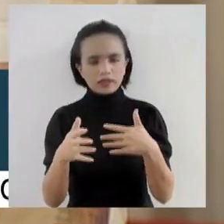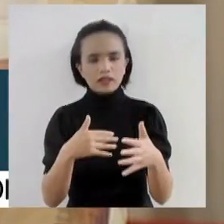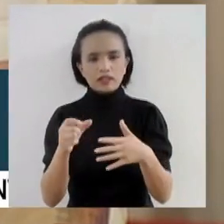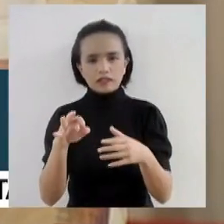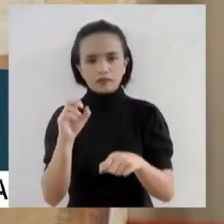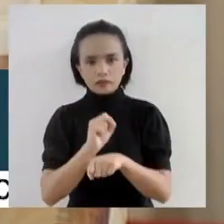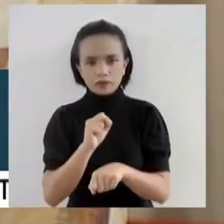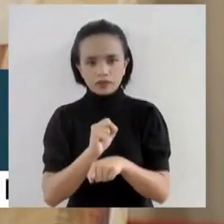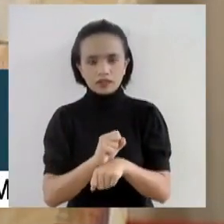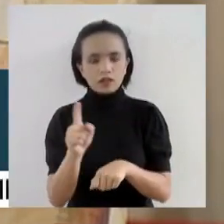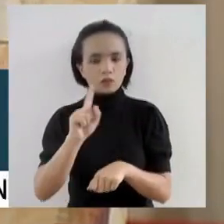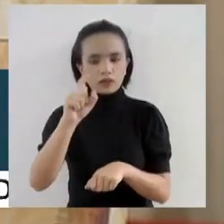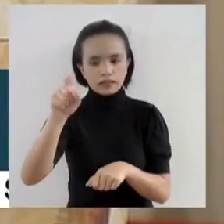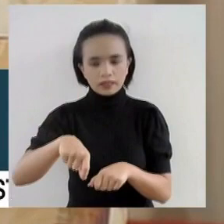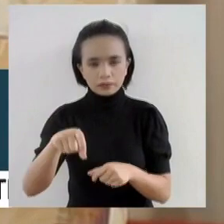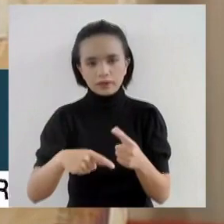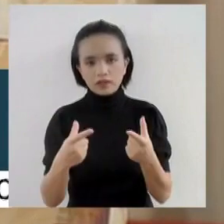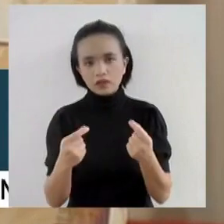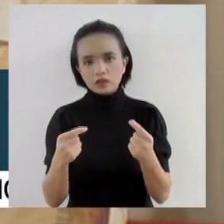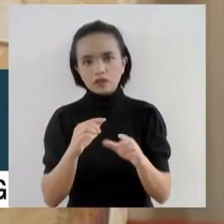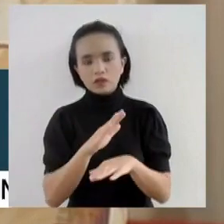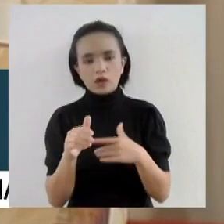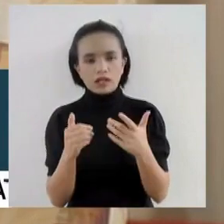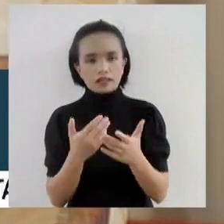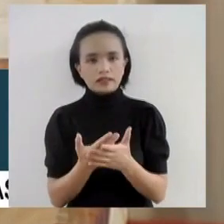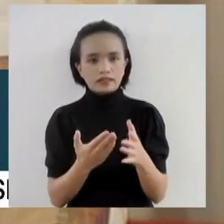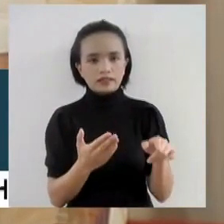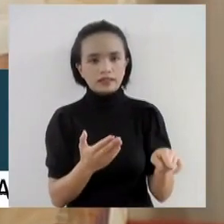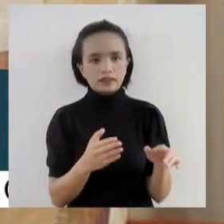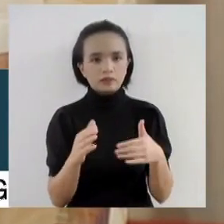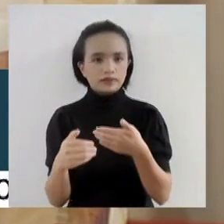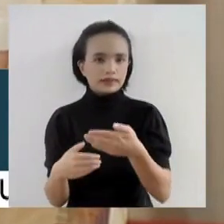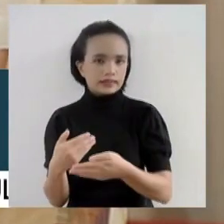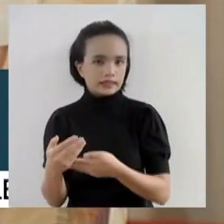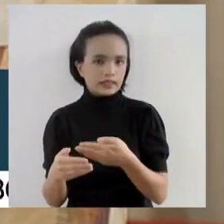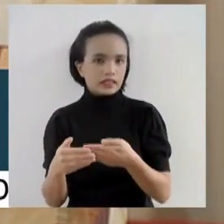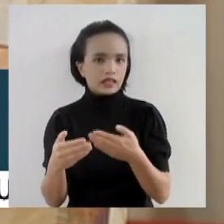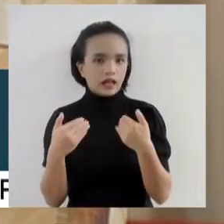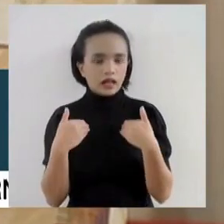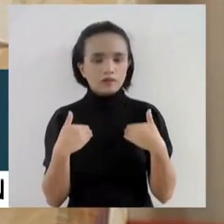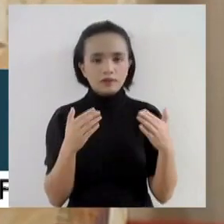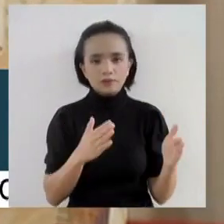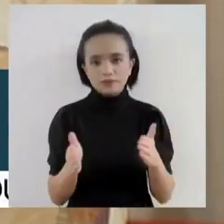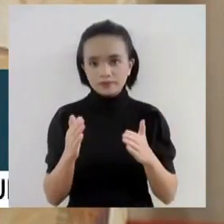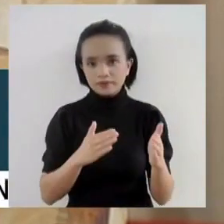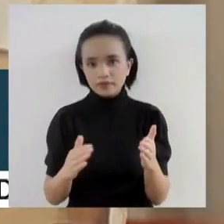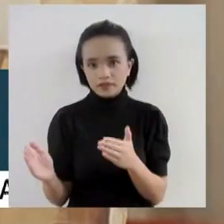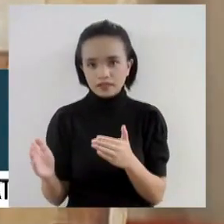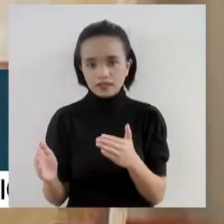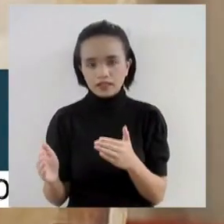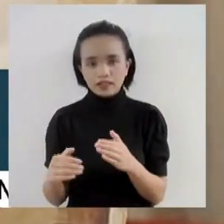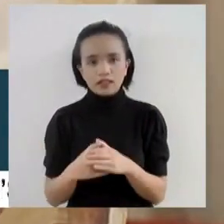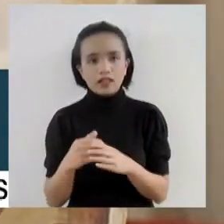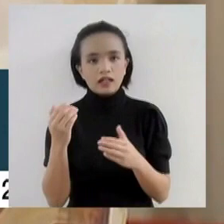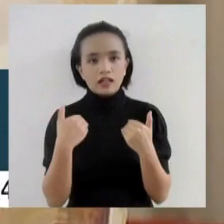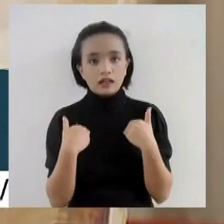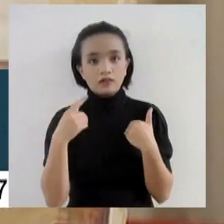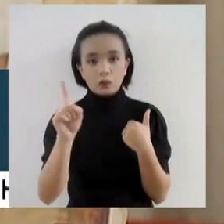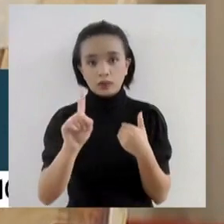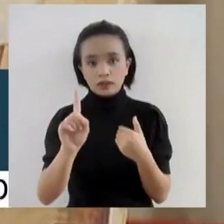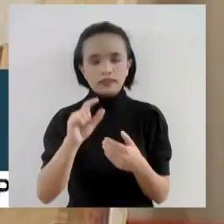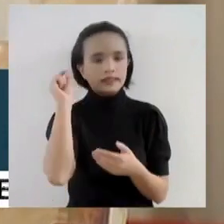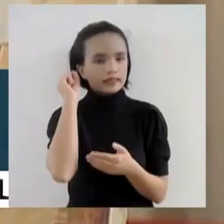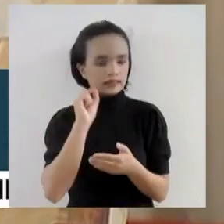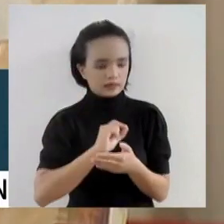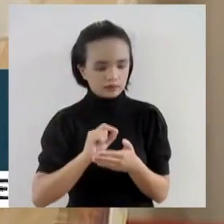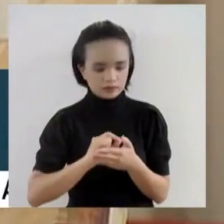what needs to be done in each part of that value chain, and we have the means and we have a plan, then we will have a secretary who will